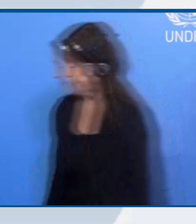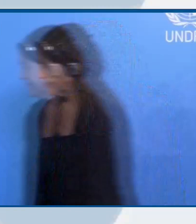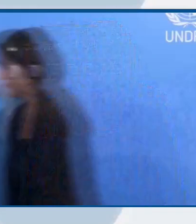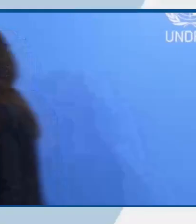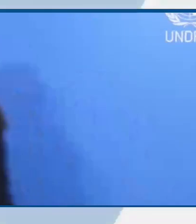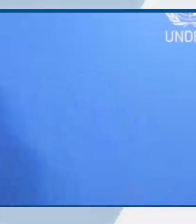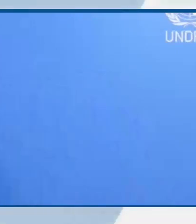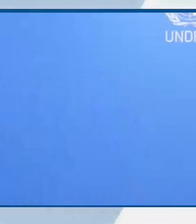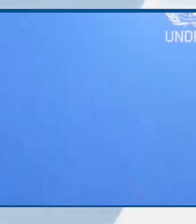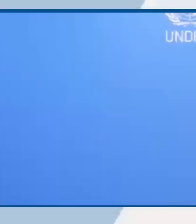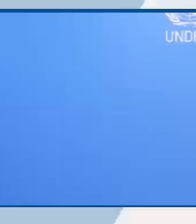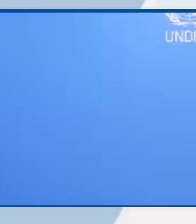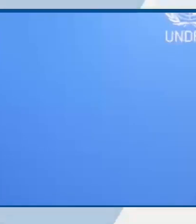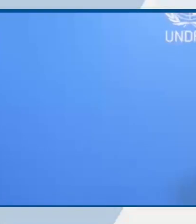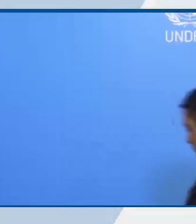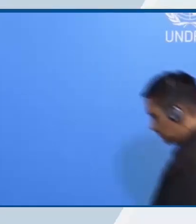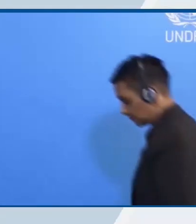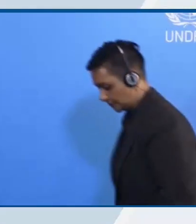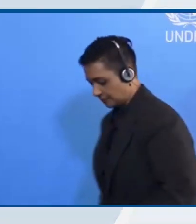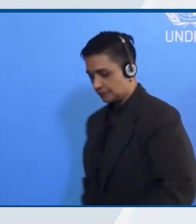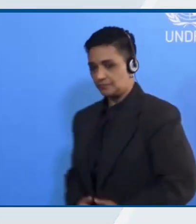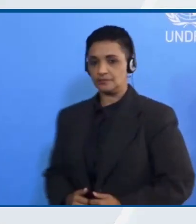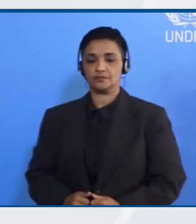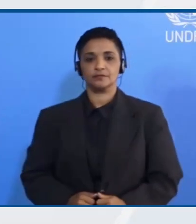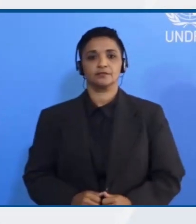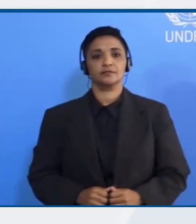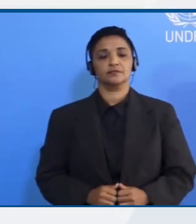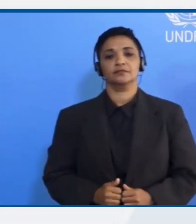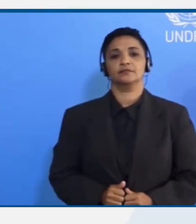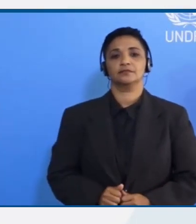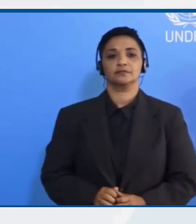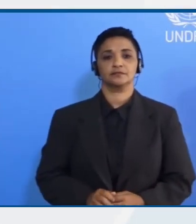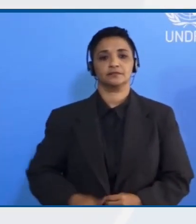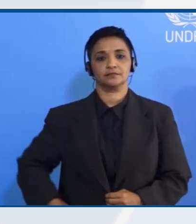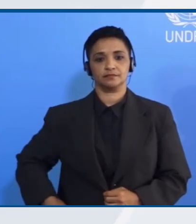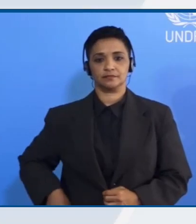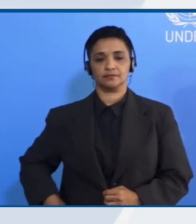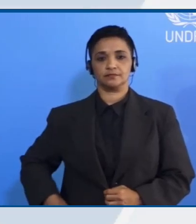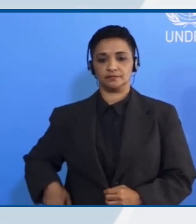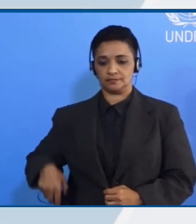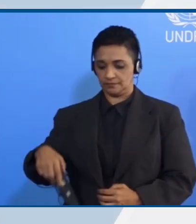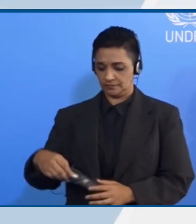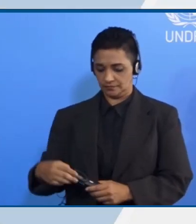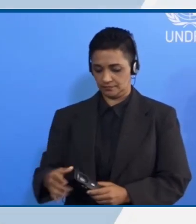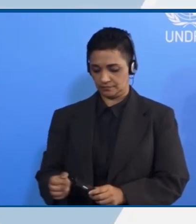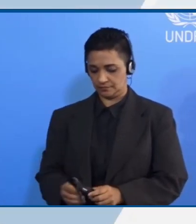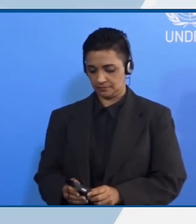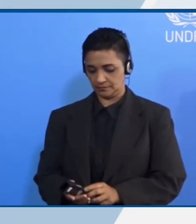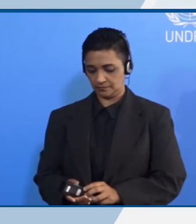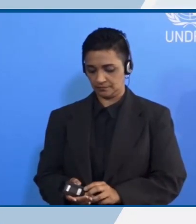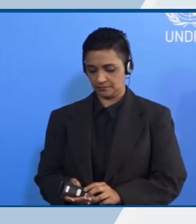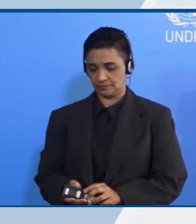Thank you so very much, and we certainly need to thank the President for sharing with us all those very specific notions, isn't it? He talked